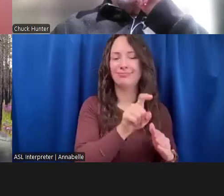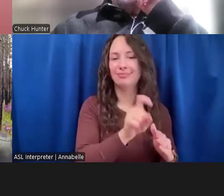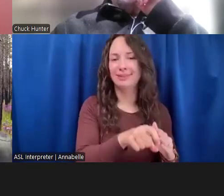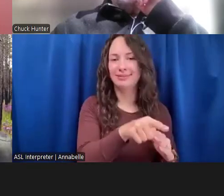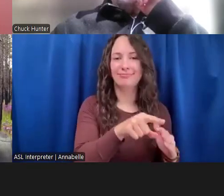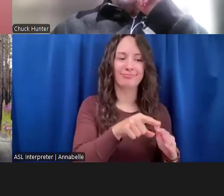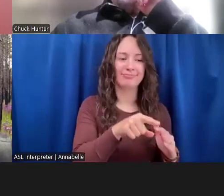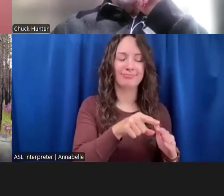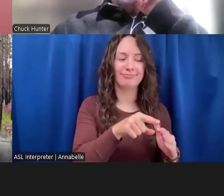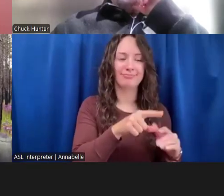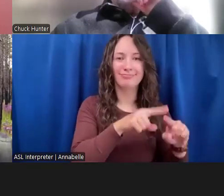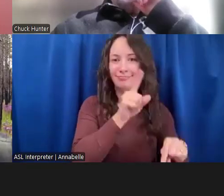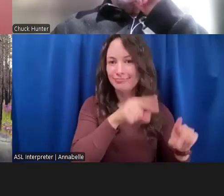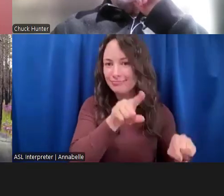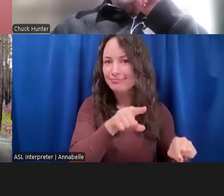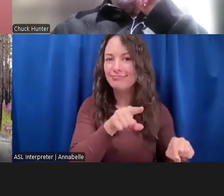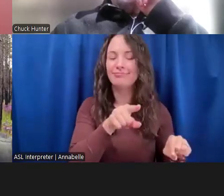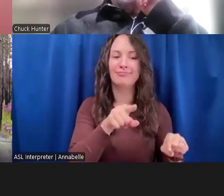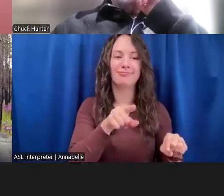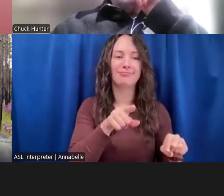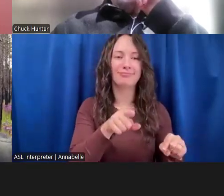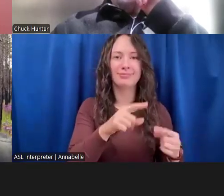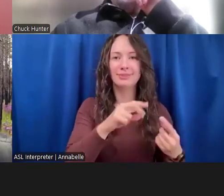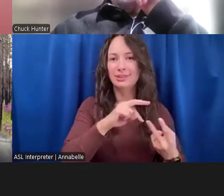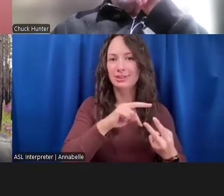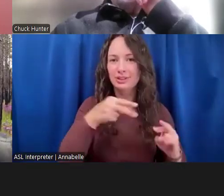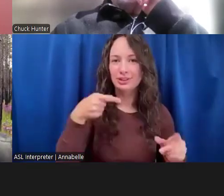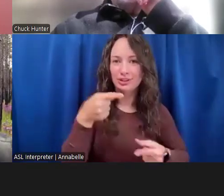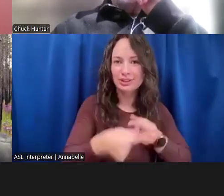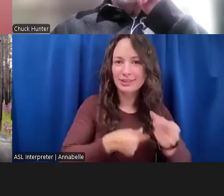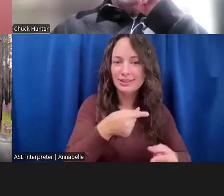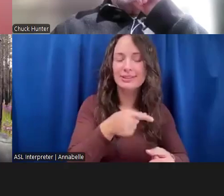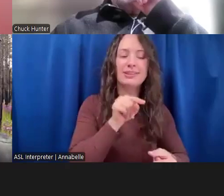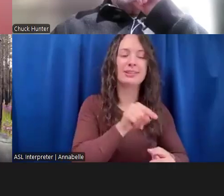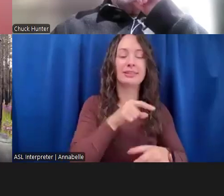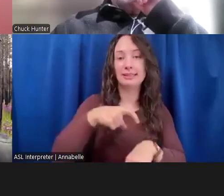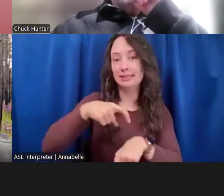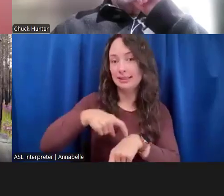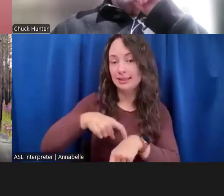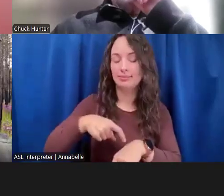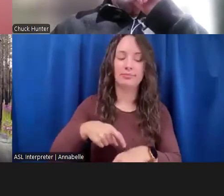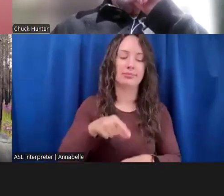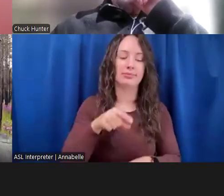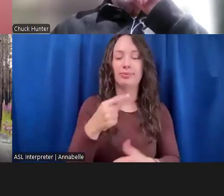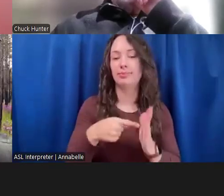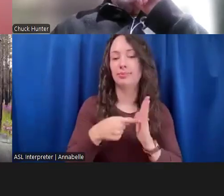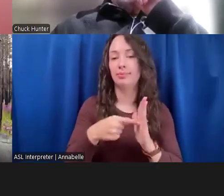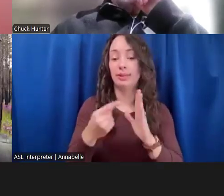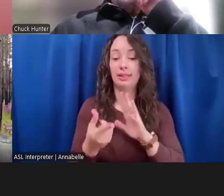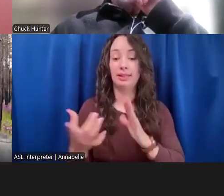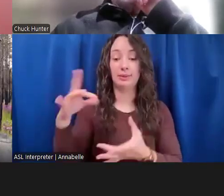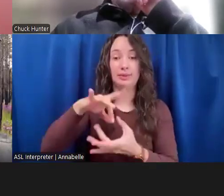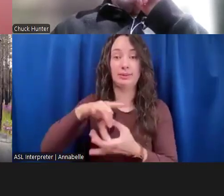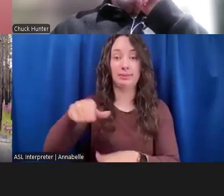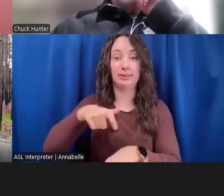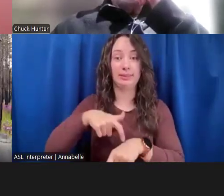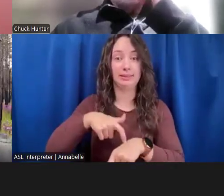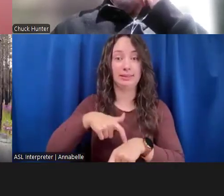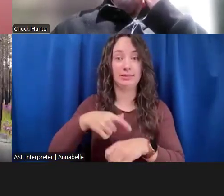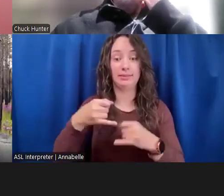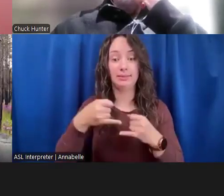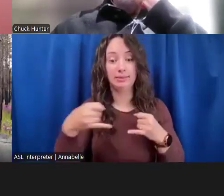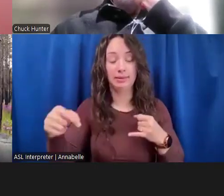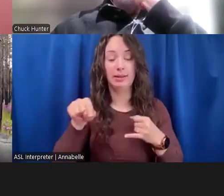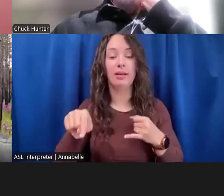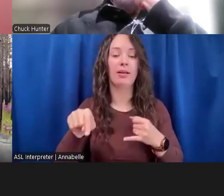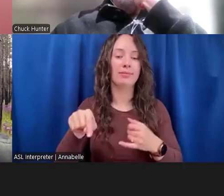can, in terms of timing, again, really thinking about ecological timeframes, how long does it take for a certain species